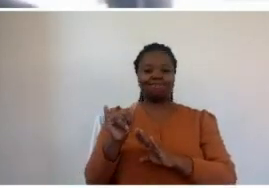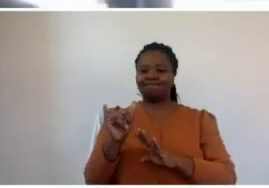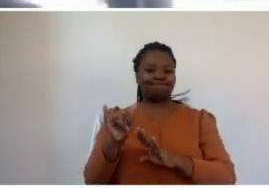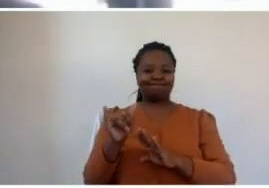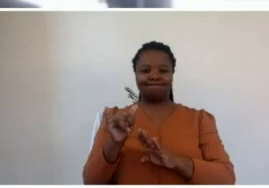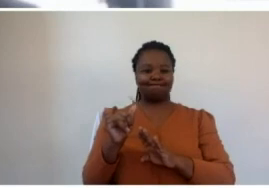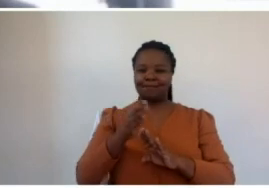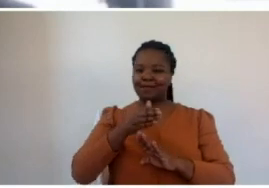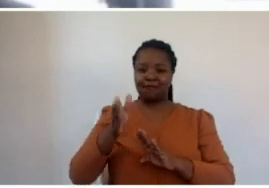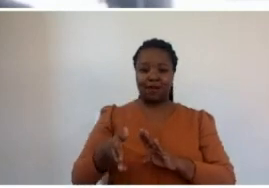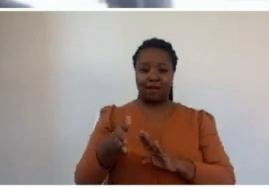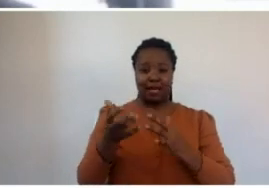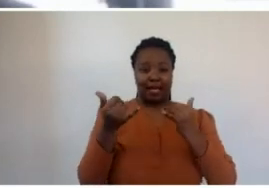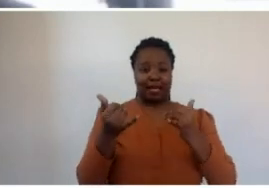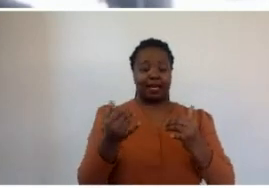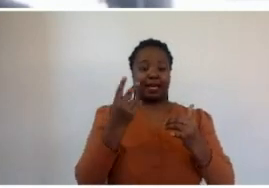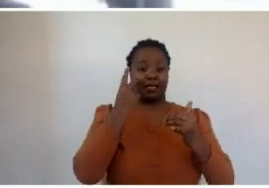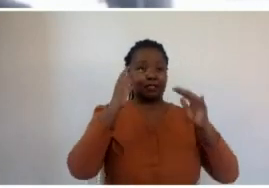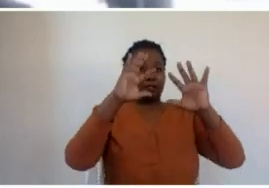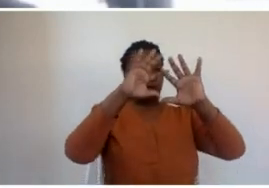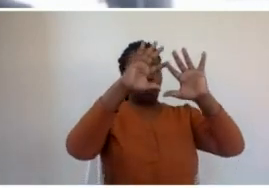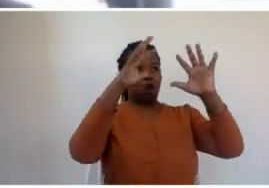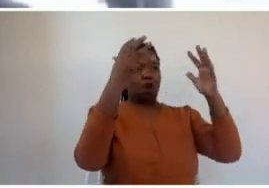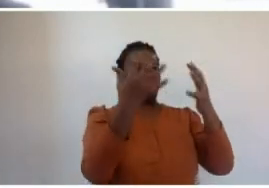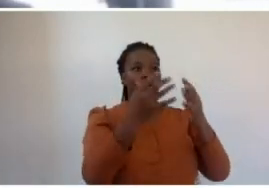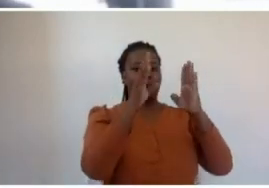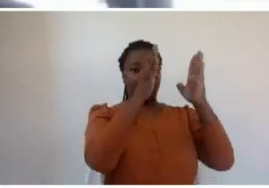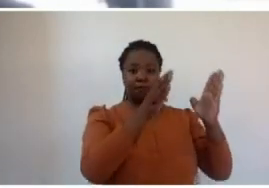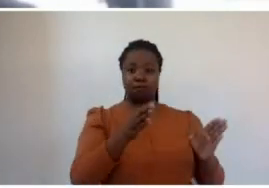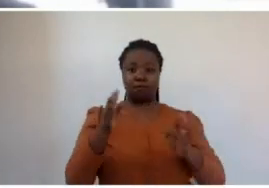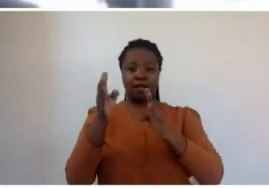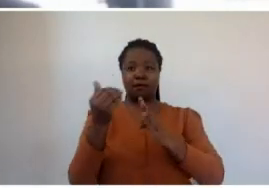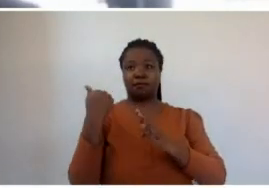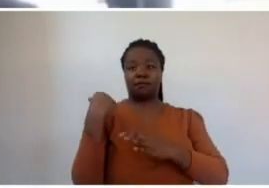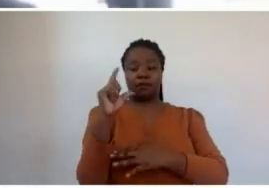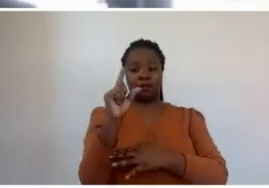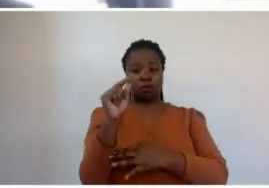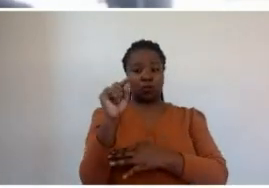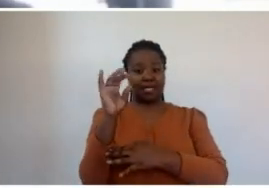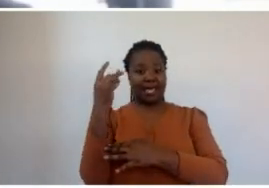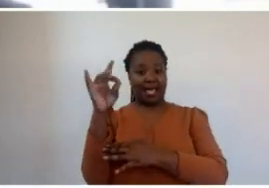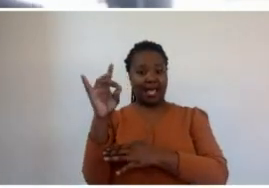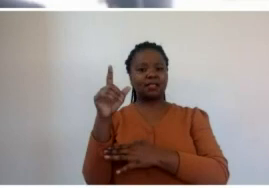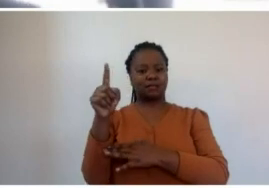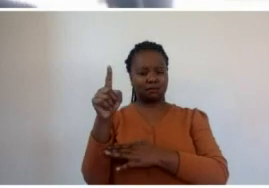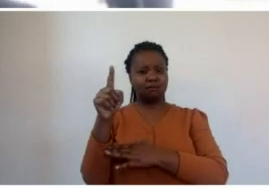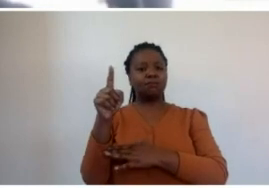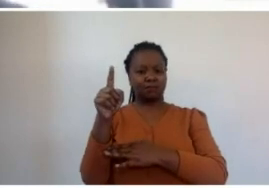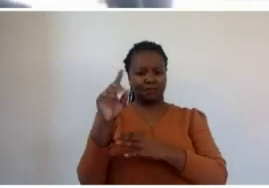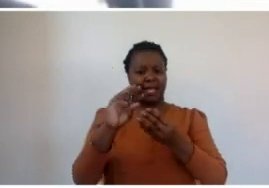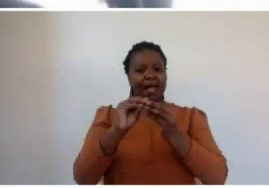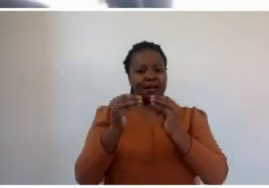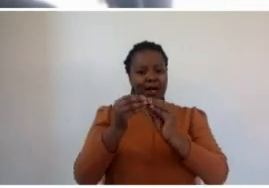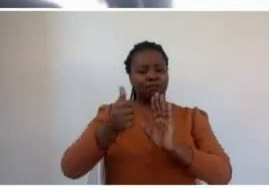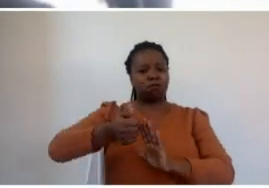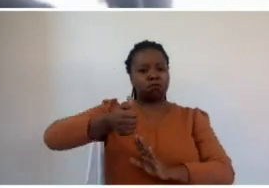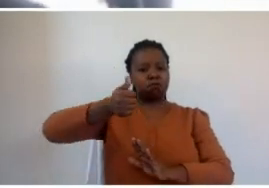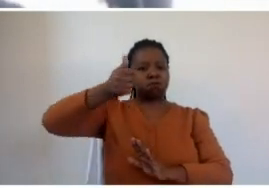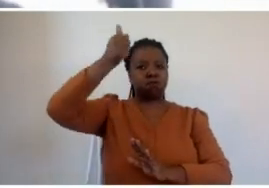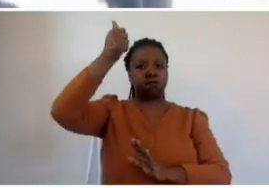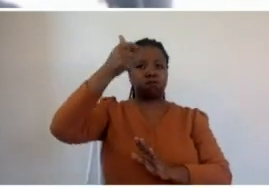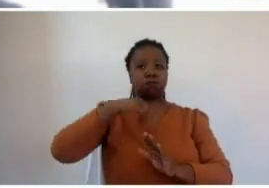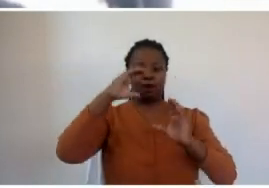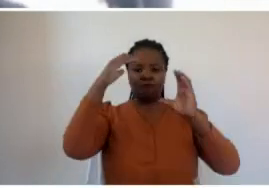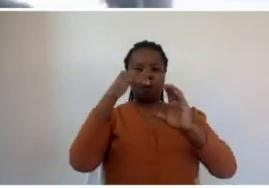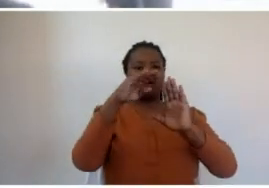Global Compact. The point in 2018, with these rising numbers, was to agree upon some fundamental principles, and that the